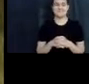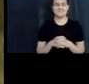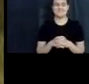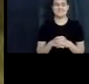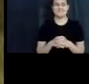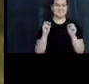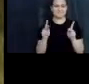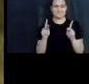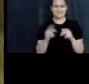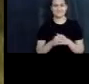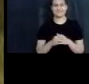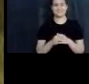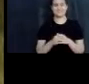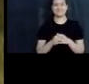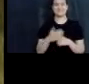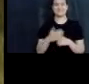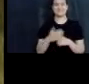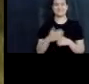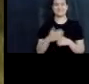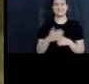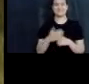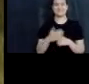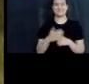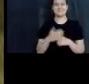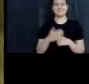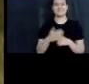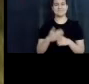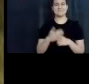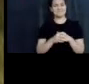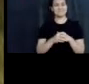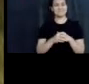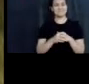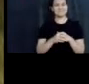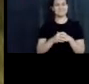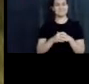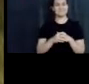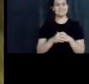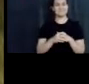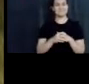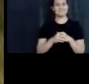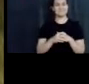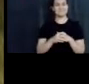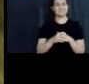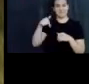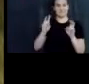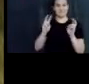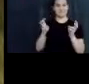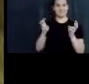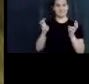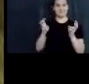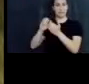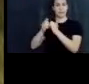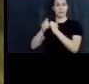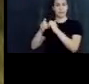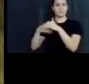Okay. Thanks everyone for coming and viewing our Applying to LU session. A couple of introductions. I am